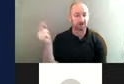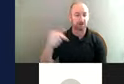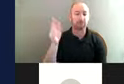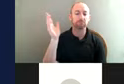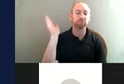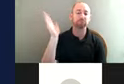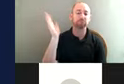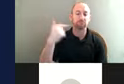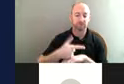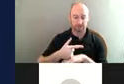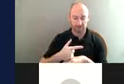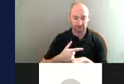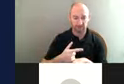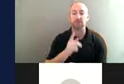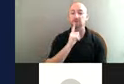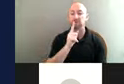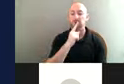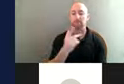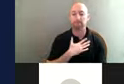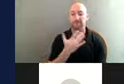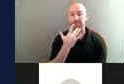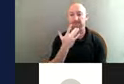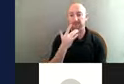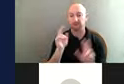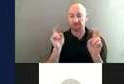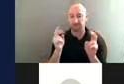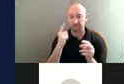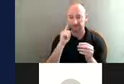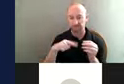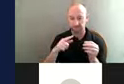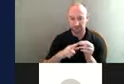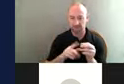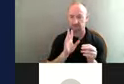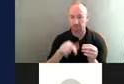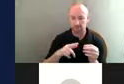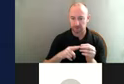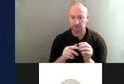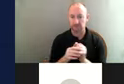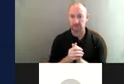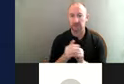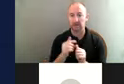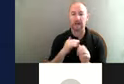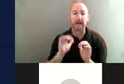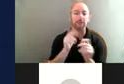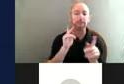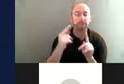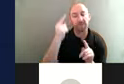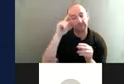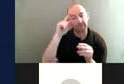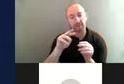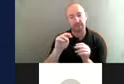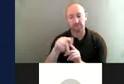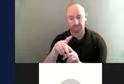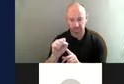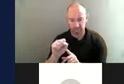today. This is really one of my favorite topics to think about and to talk about, which is how people think about maps.